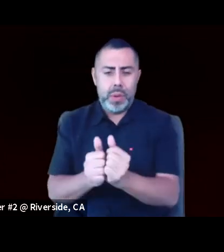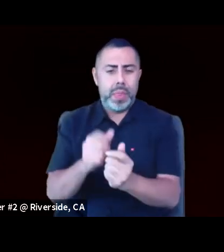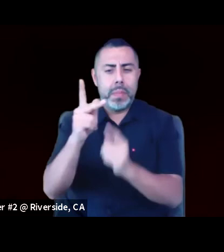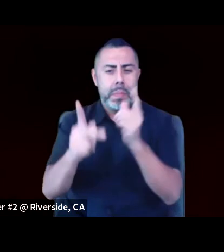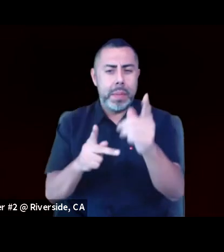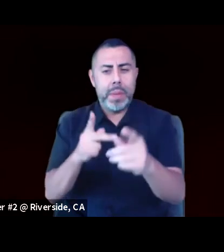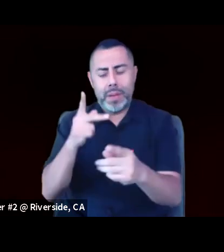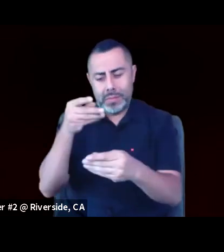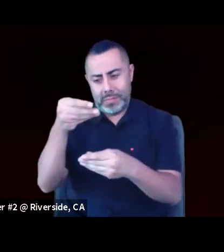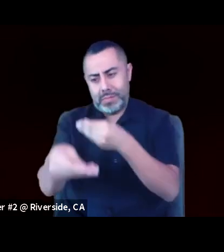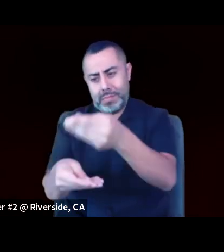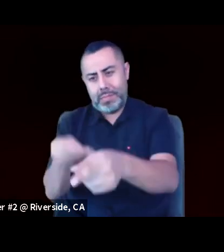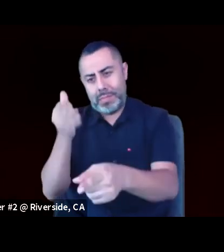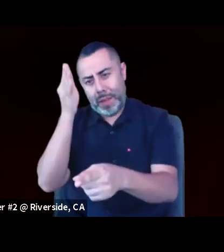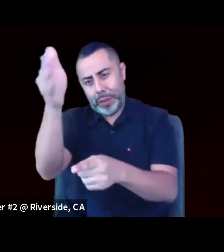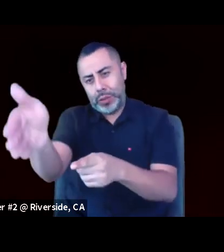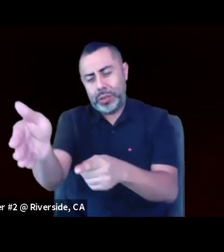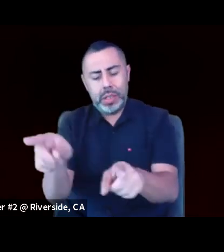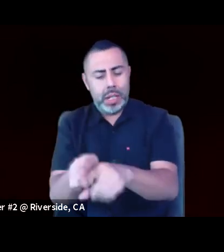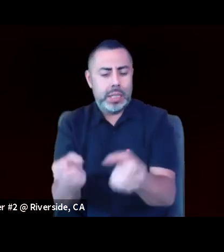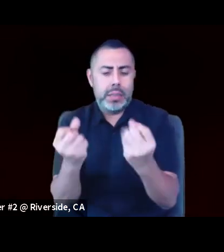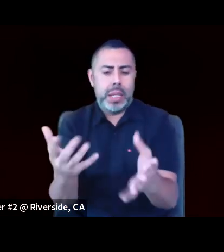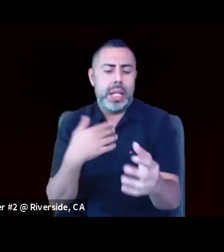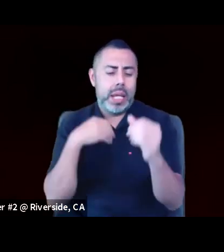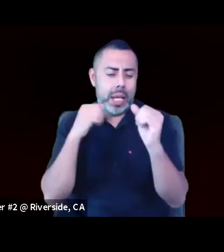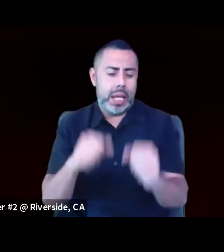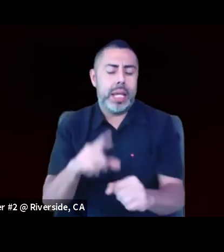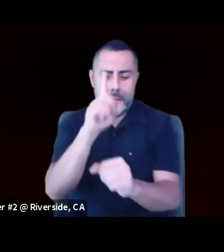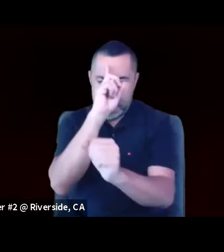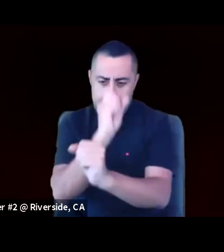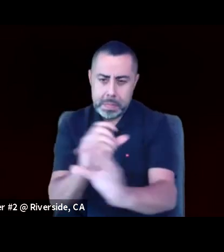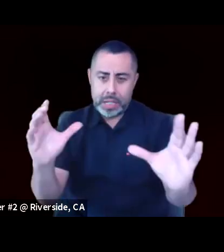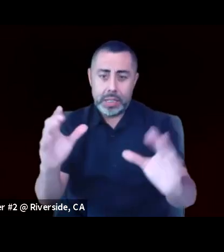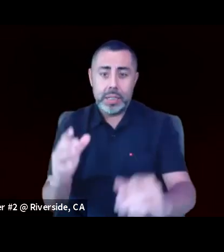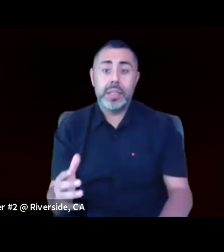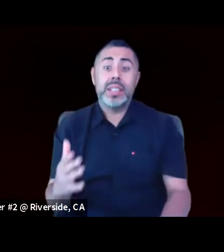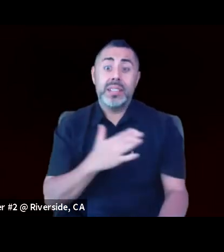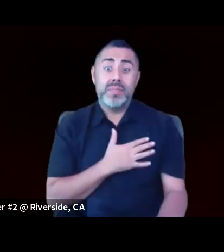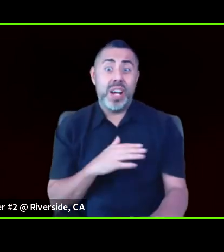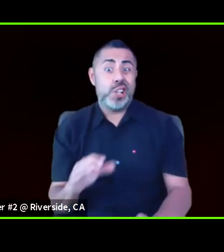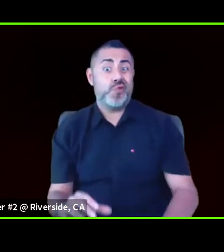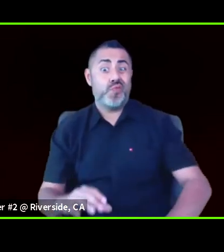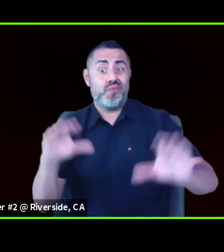I am attending to the crises of my time with my best self.